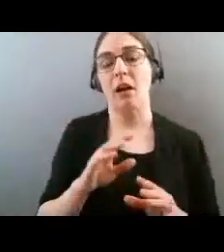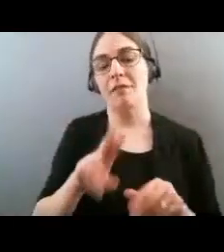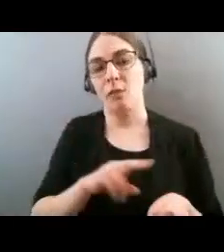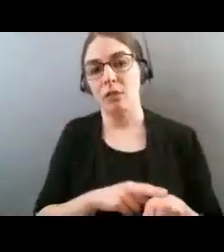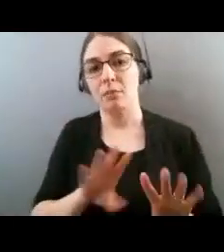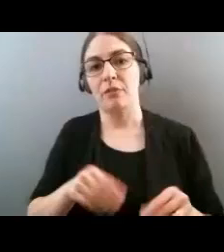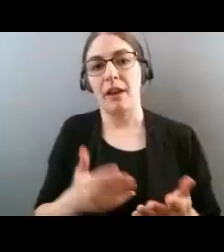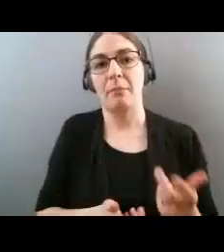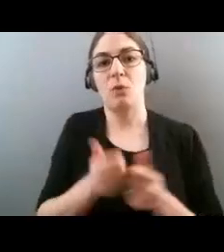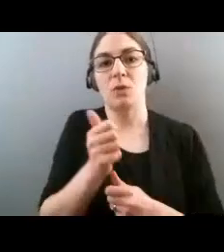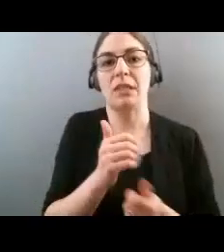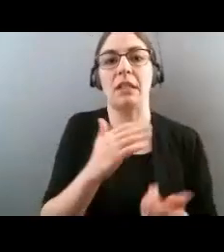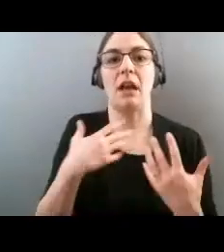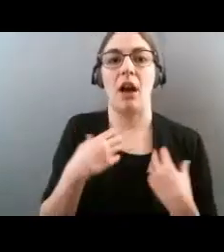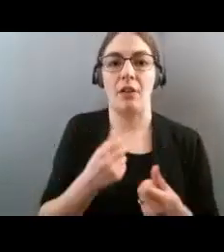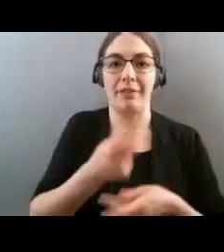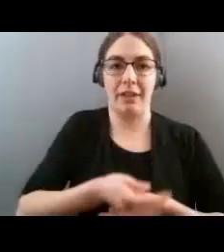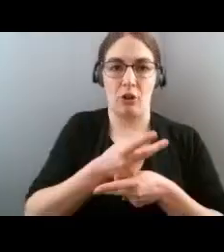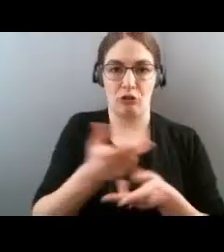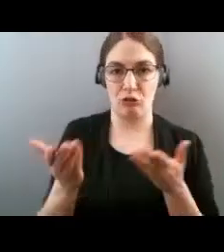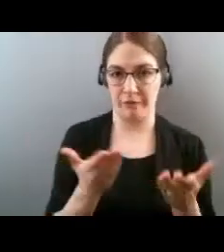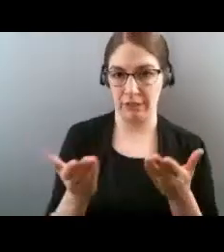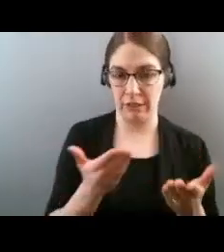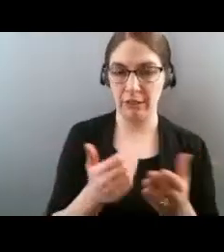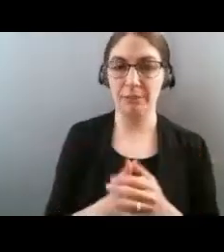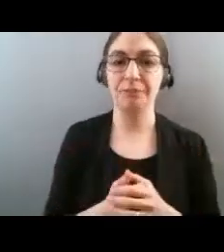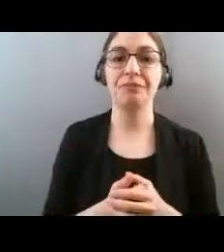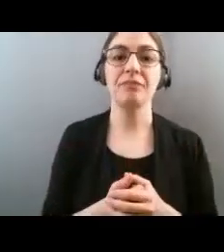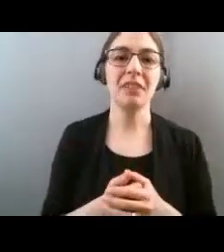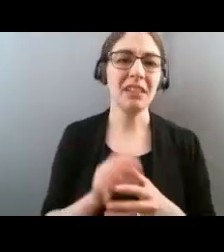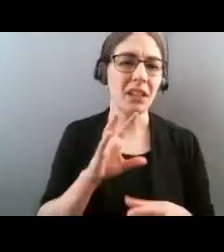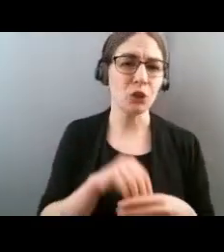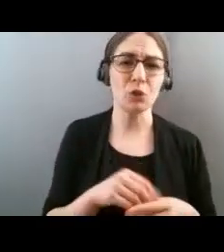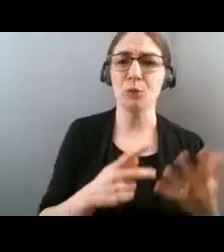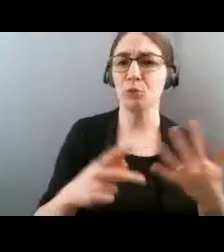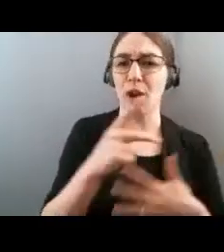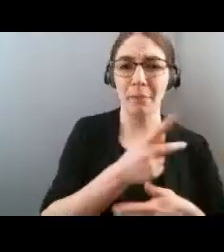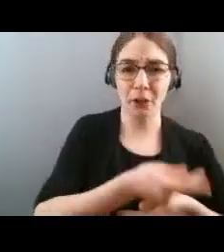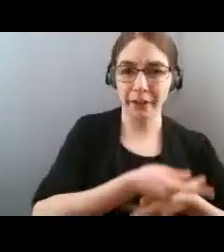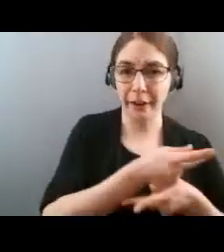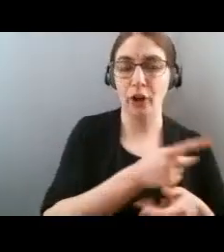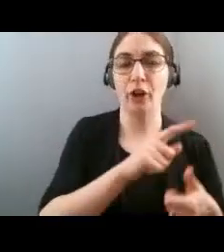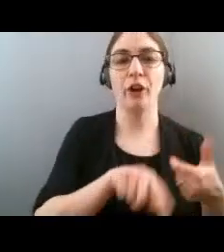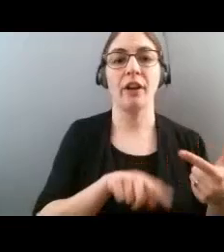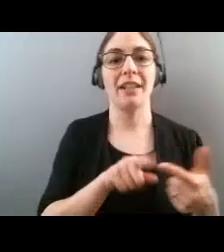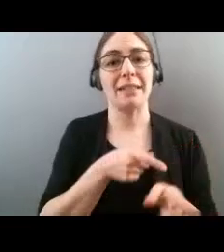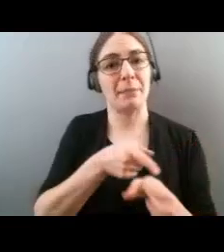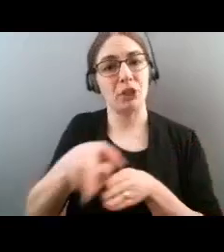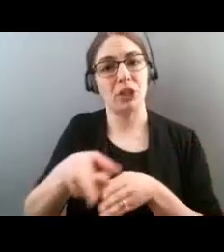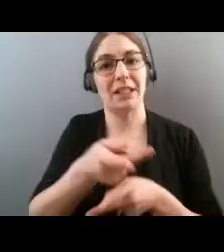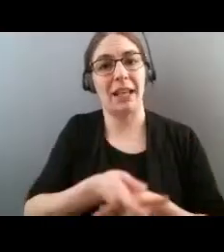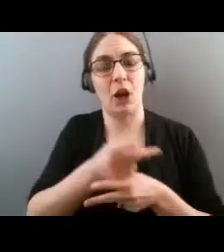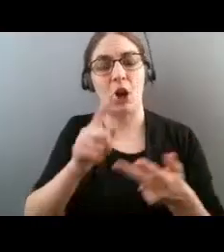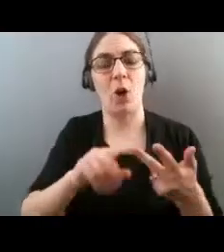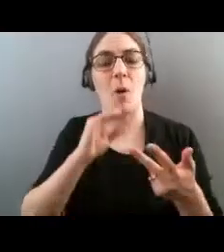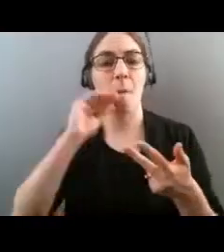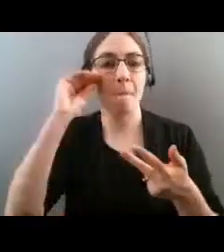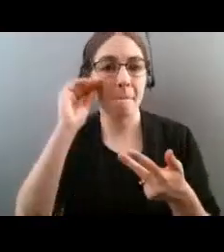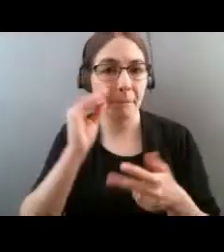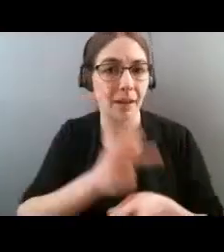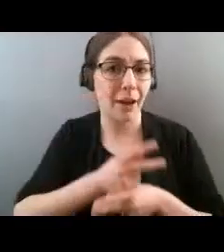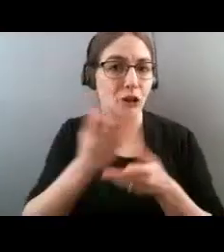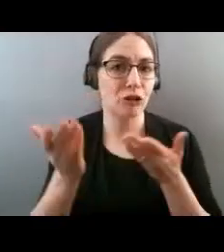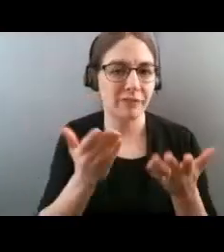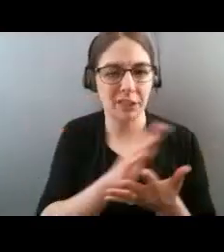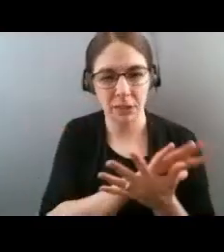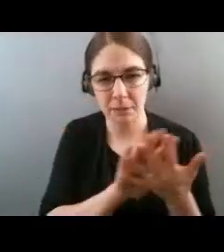that includes anything from their primary care network to specialty care to home care services. We